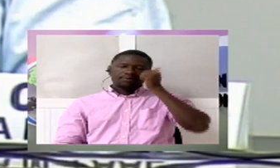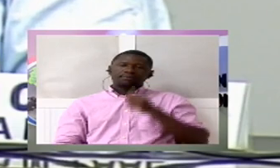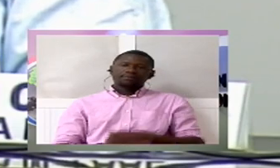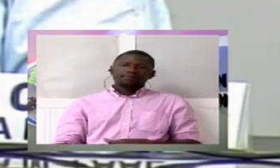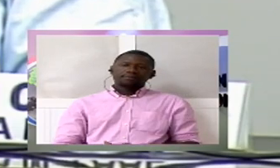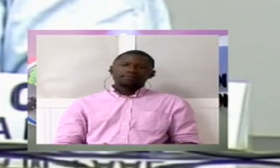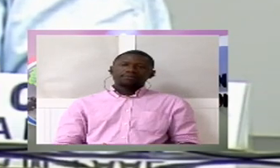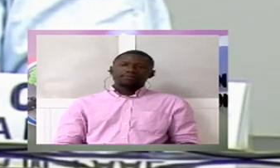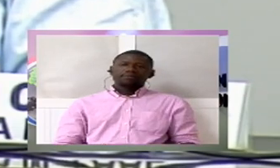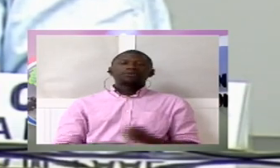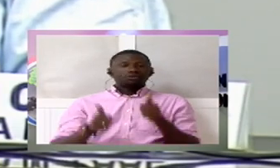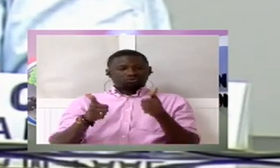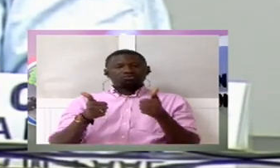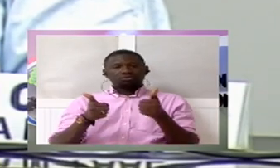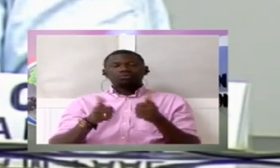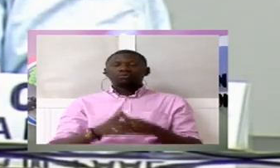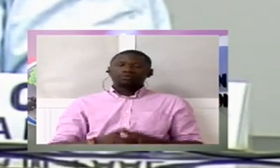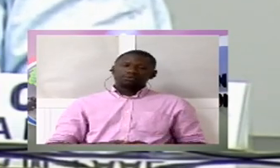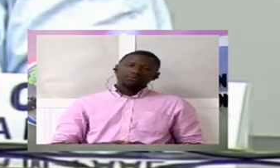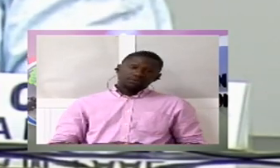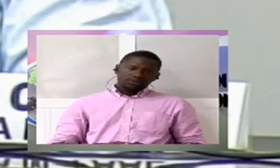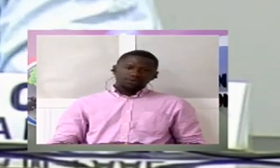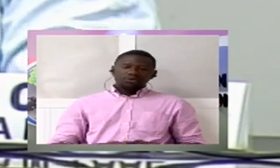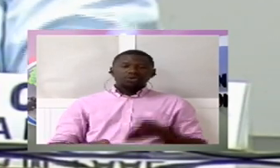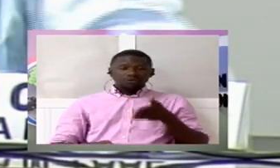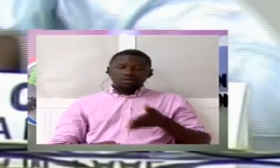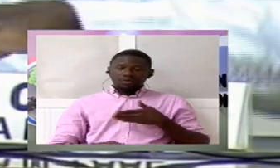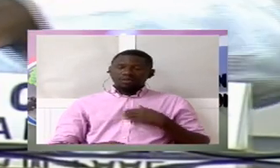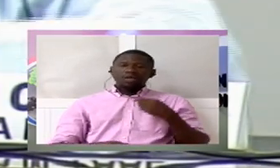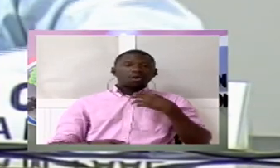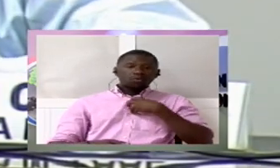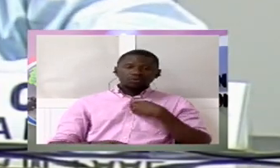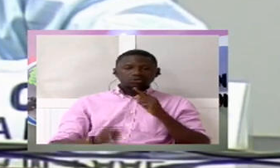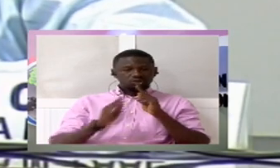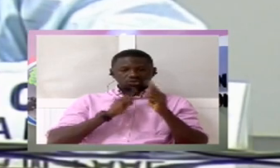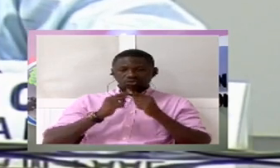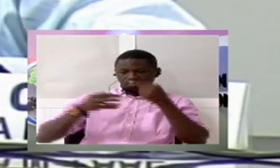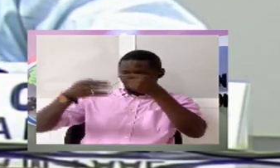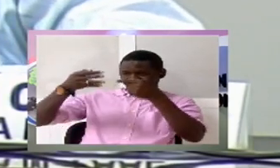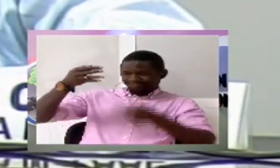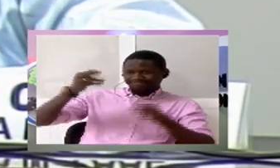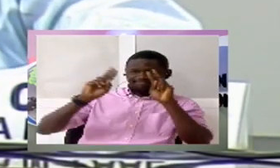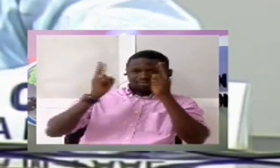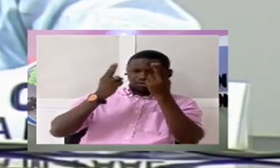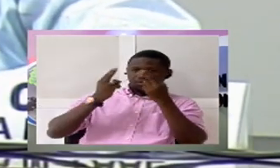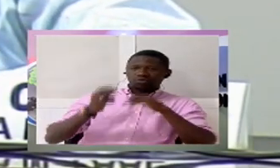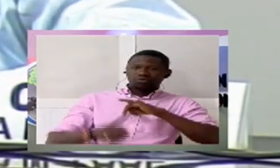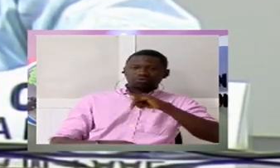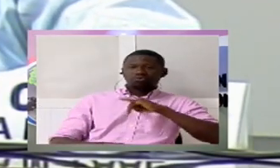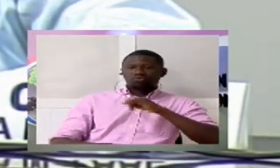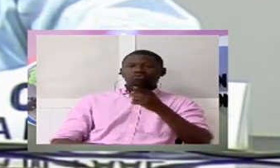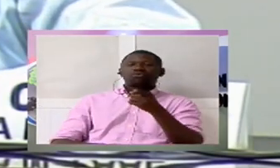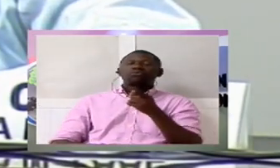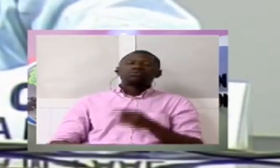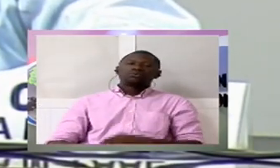understand. Good. Today I propose to discuss the following topics with you. Abina ñu lu melnu falatem bi alafta